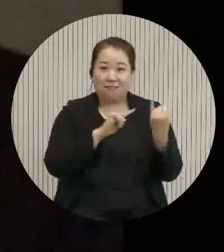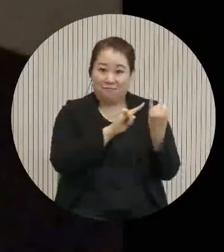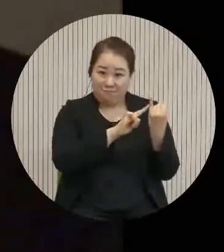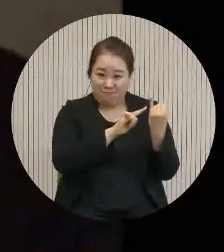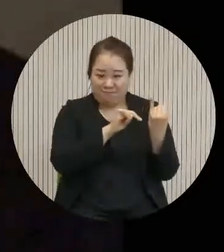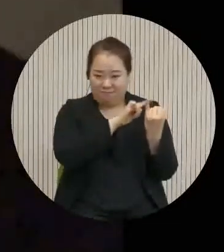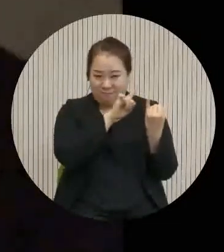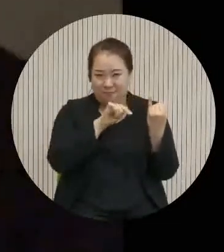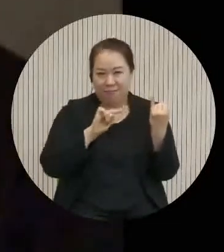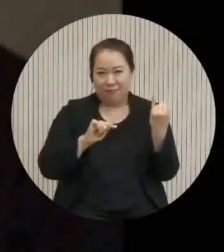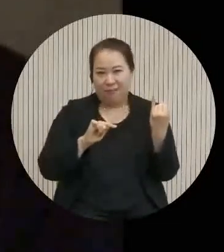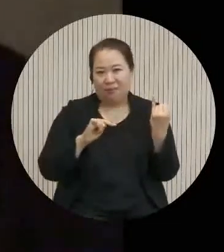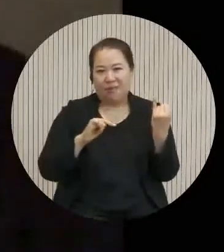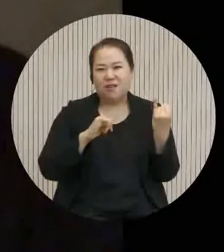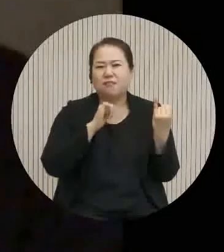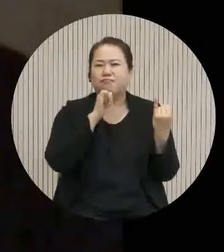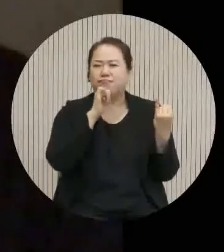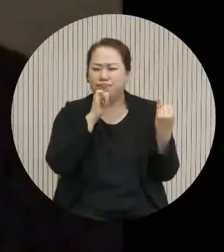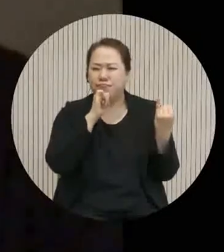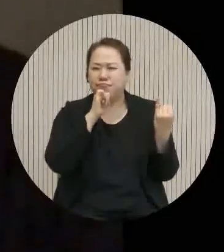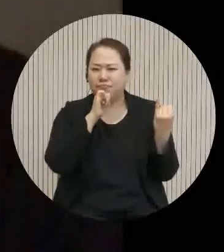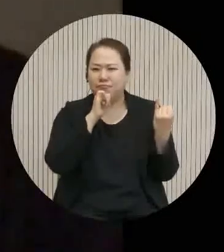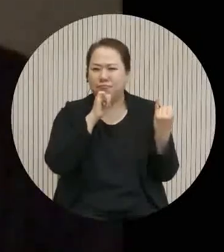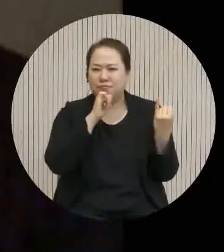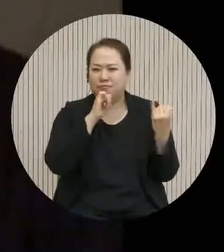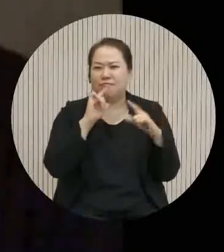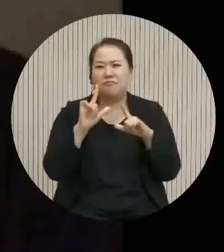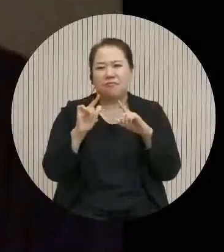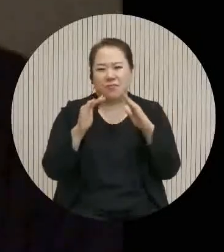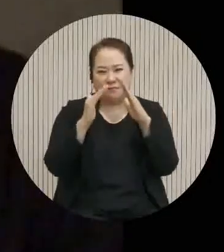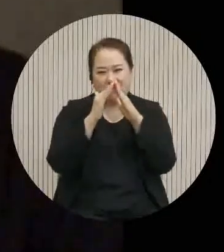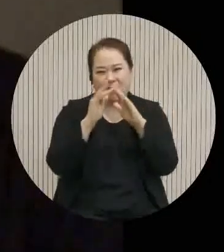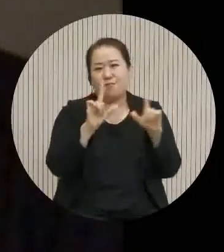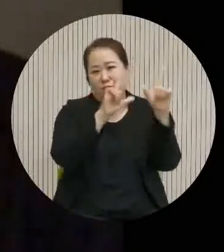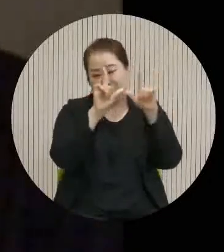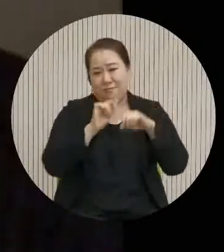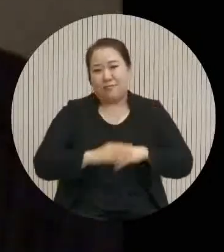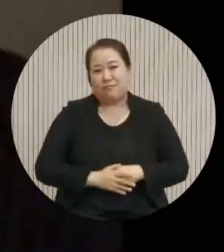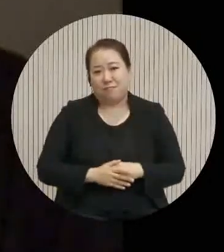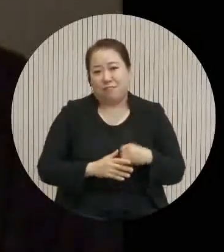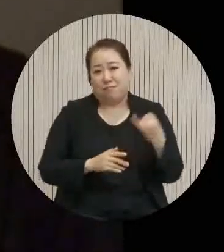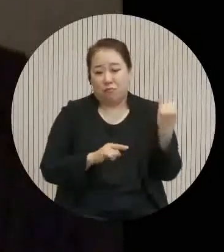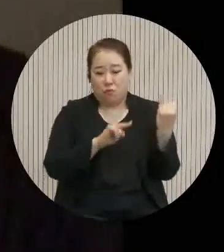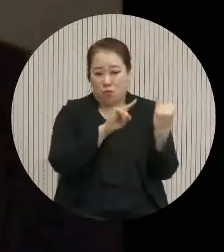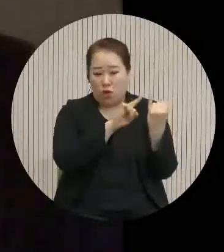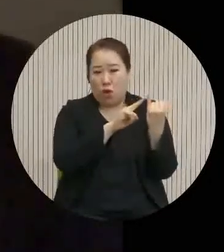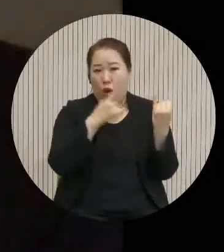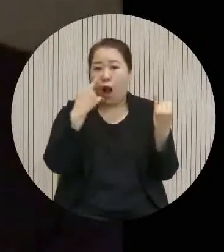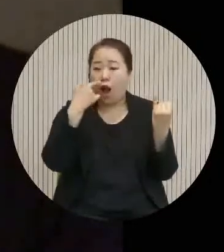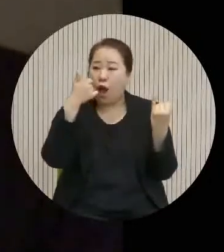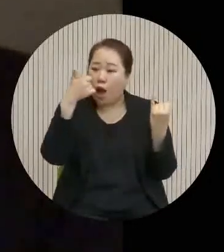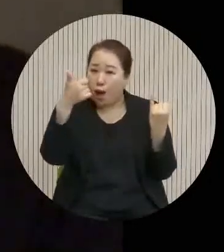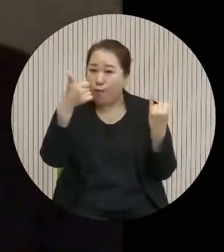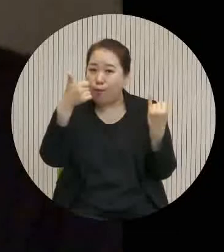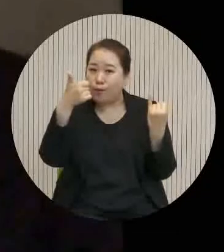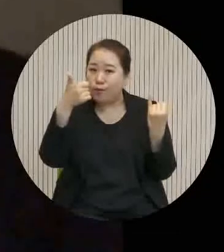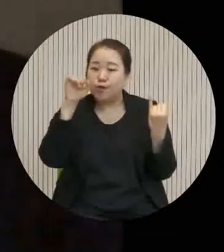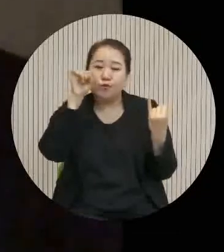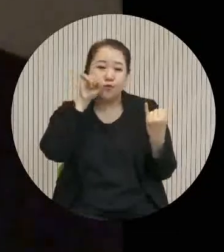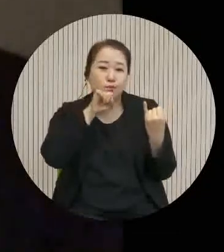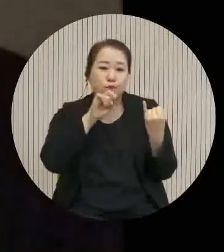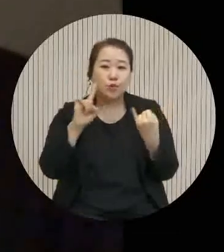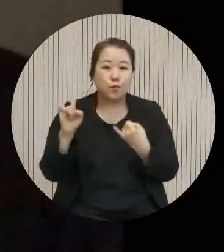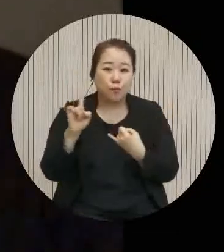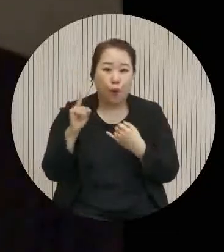poverty, very poor. Her father had a very interesting habit. He would go to the local